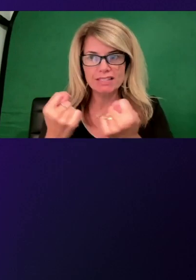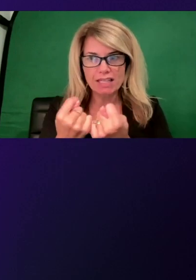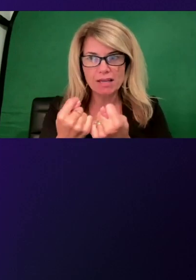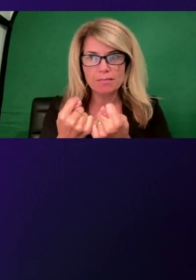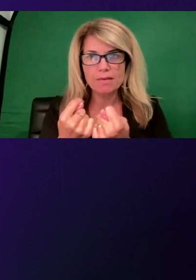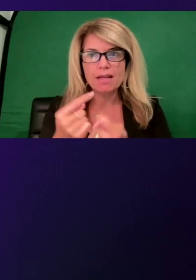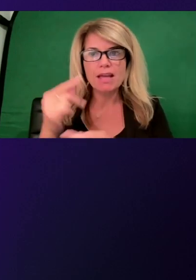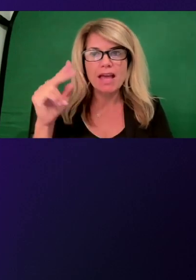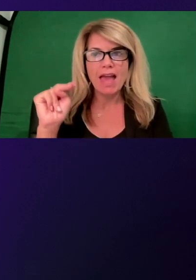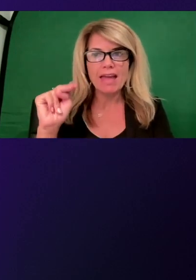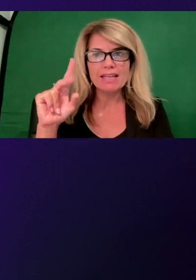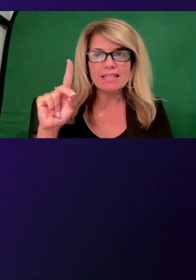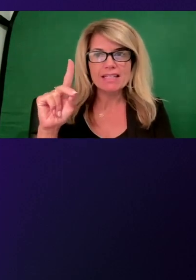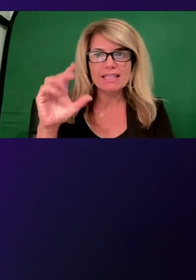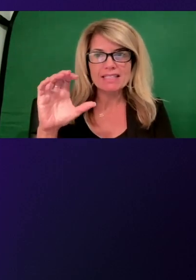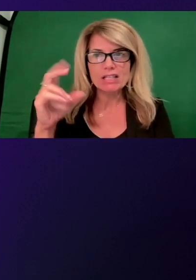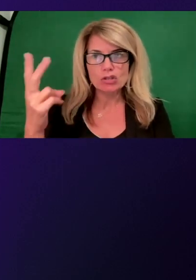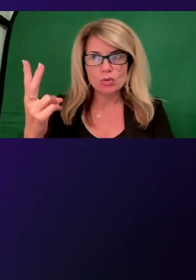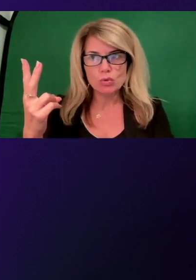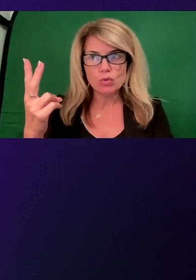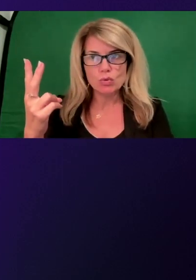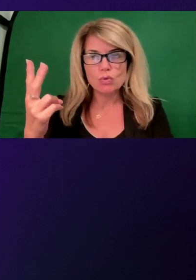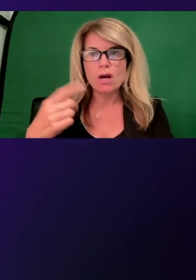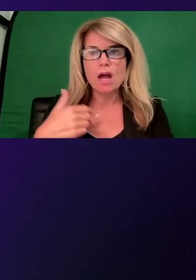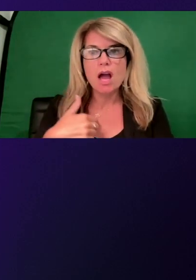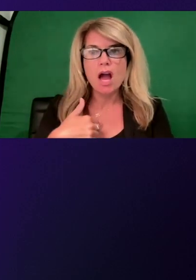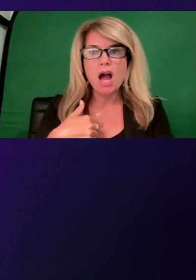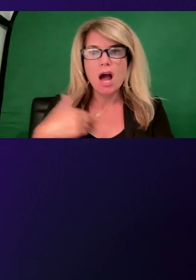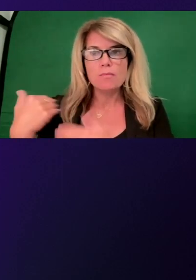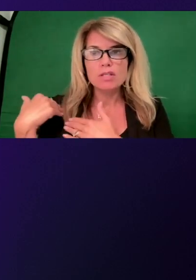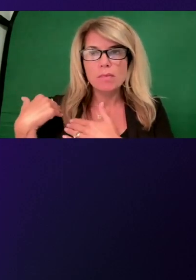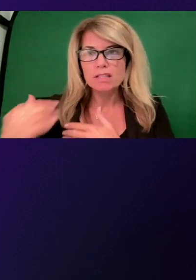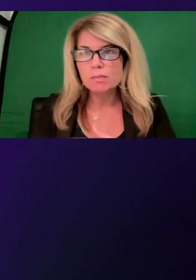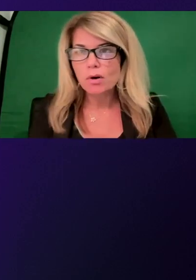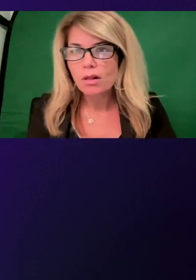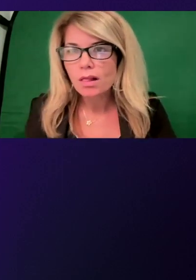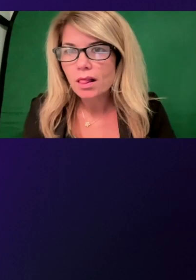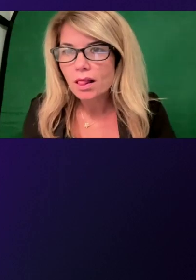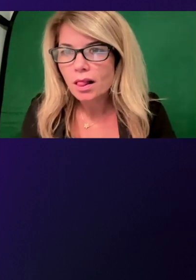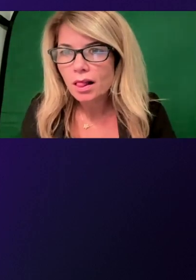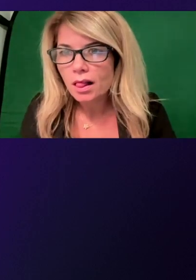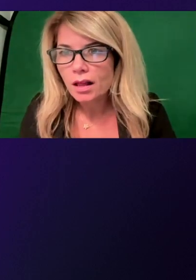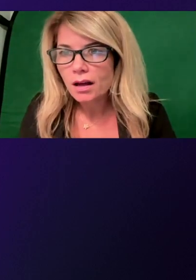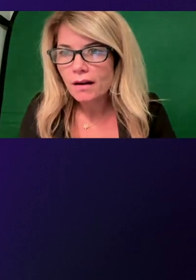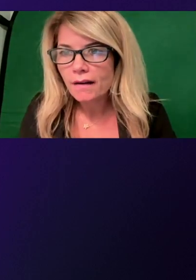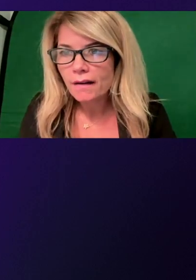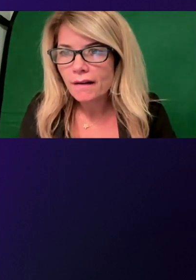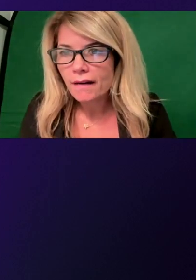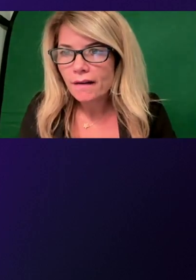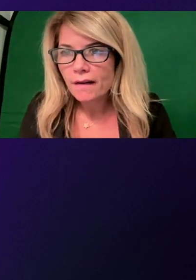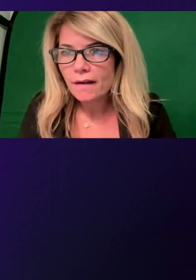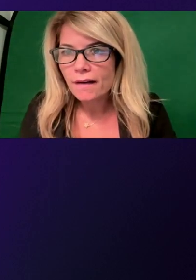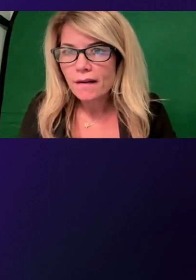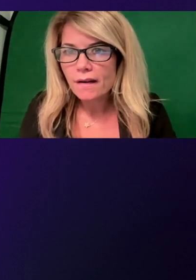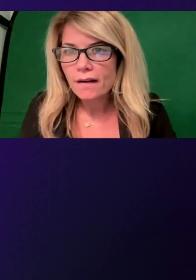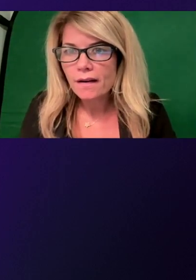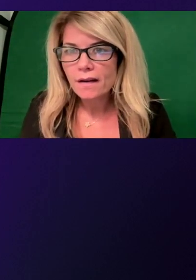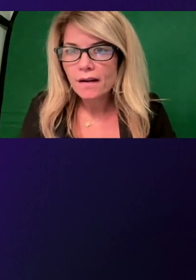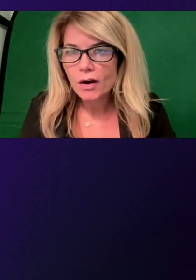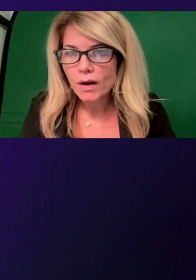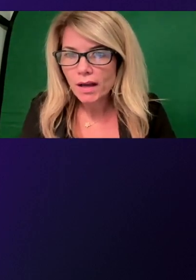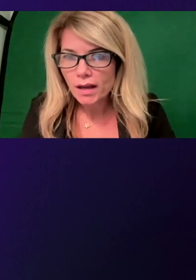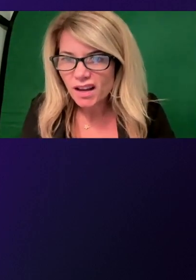EC2. And I'm responsible for managing the current generation of the products and building the roadmap for the next generation of storage optimized